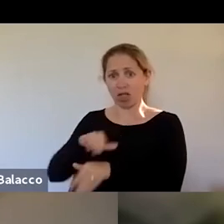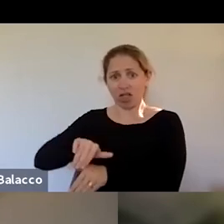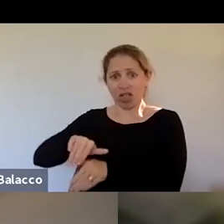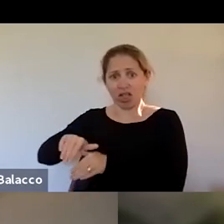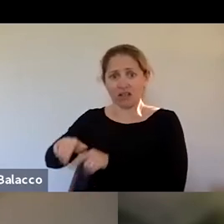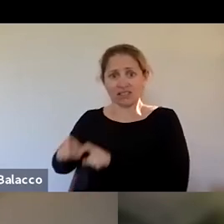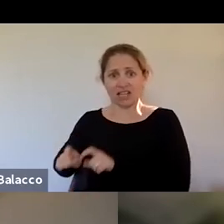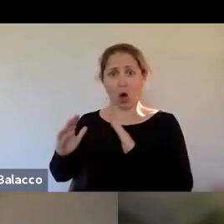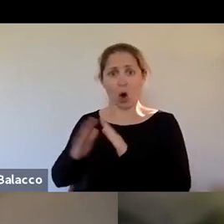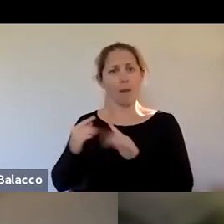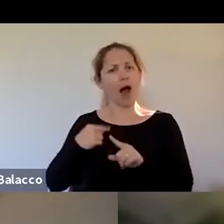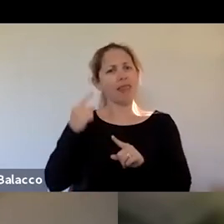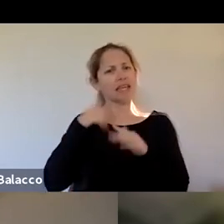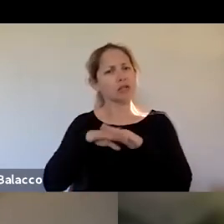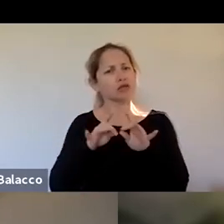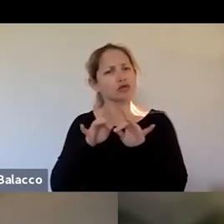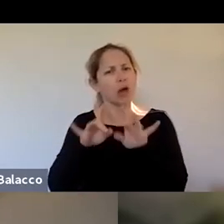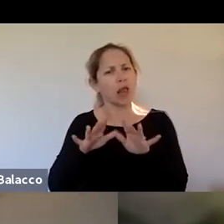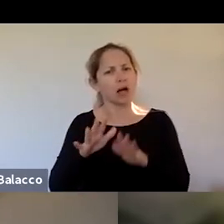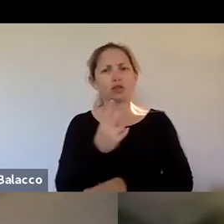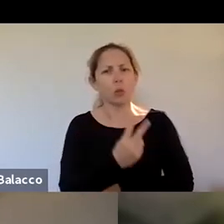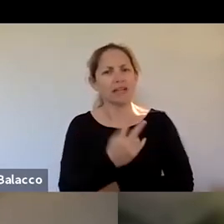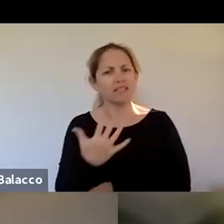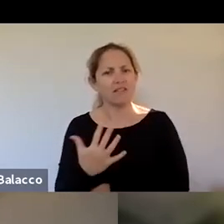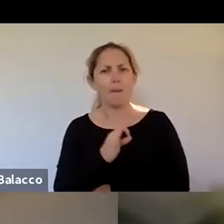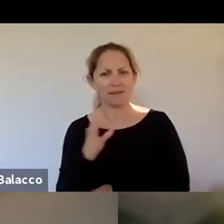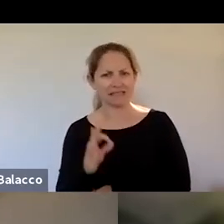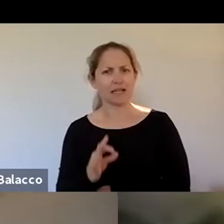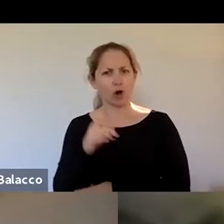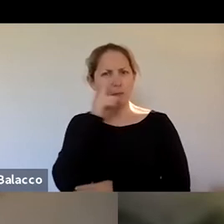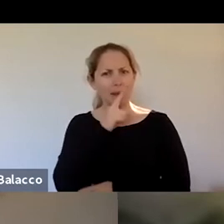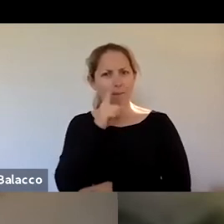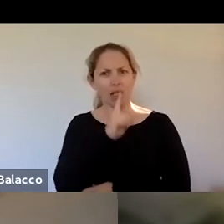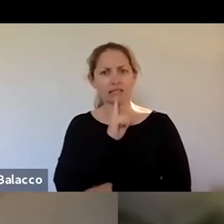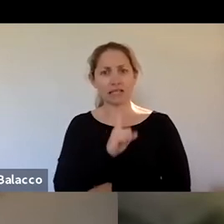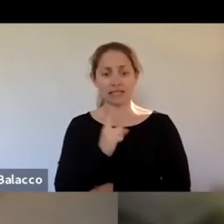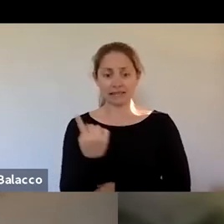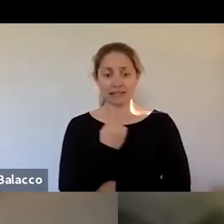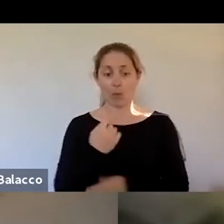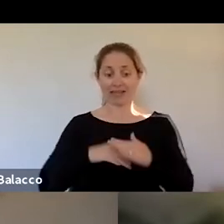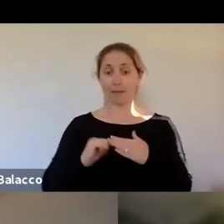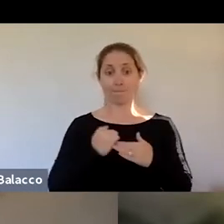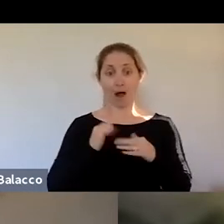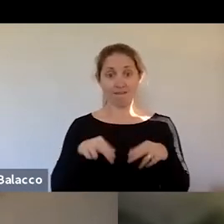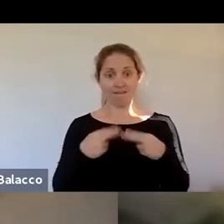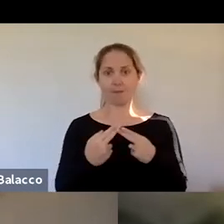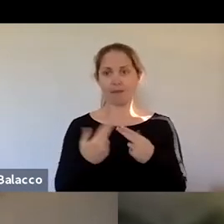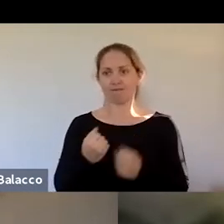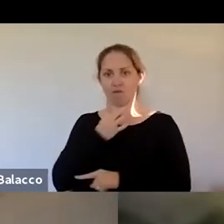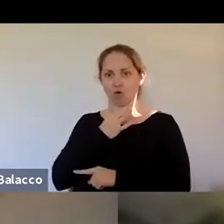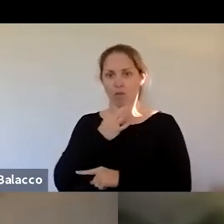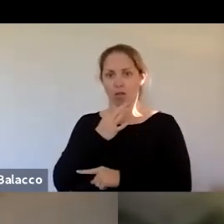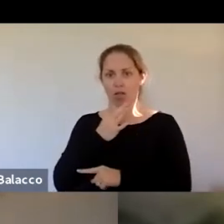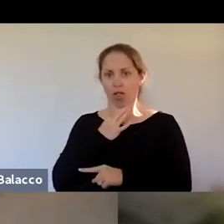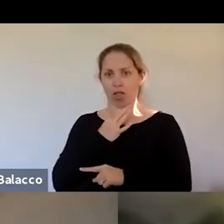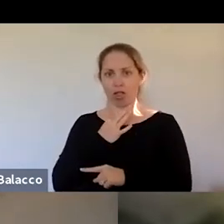about 25% of people that are saying someone in their house is vulnerable. And those people are about twice as likely to say that they're not ready yet